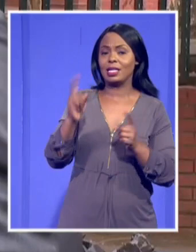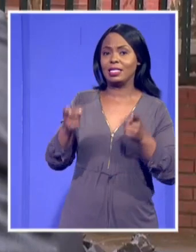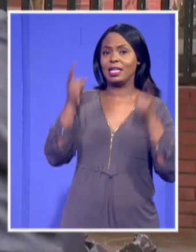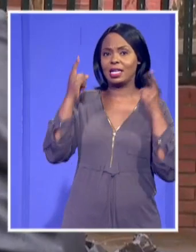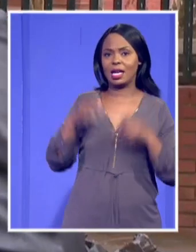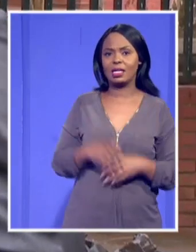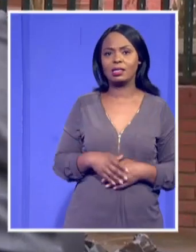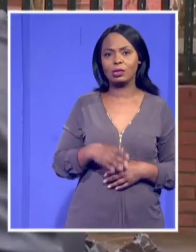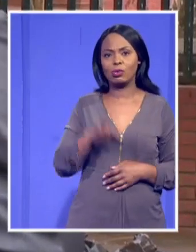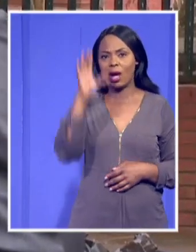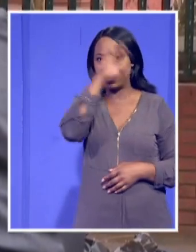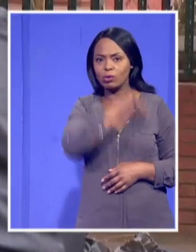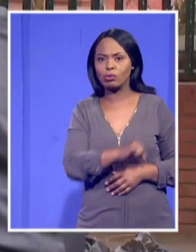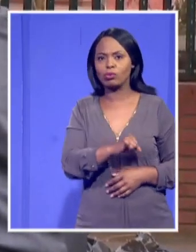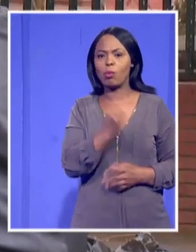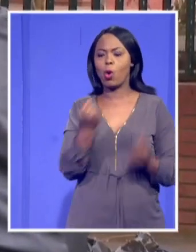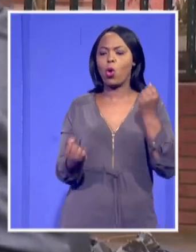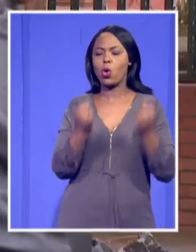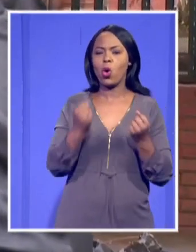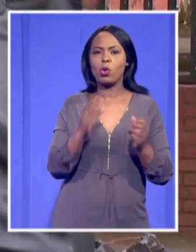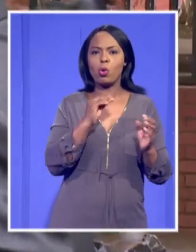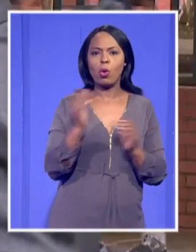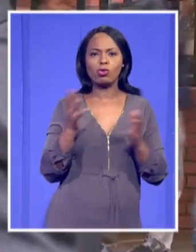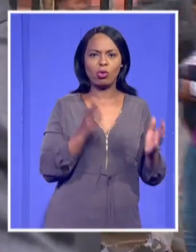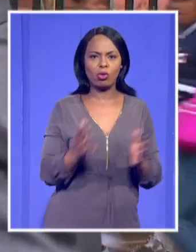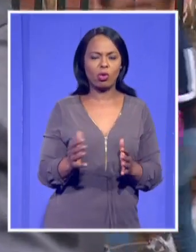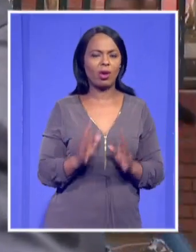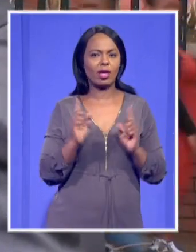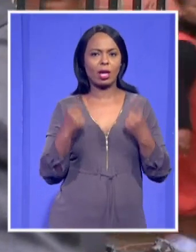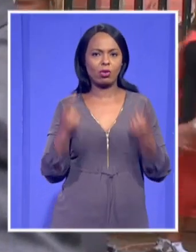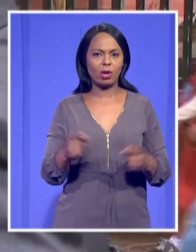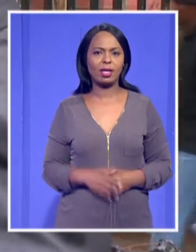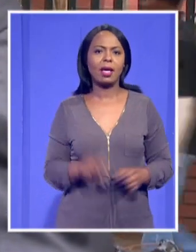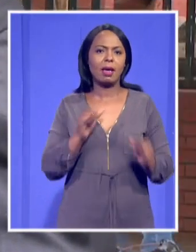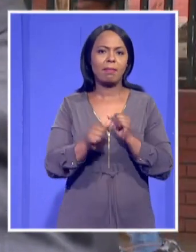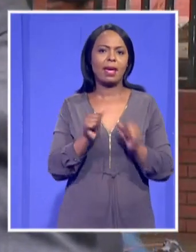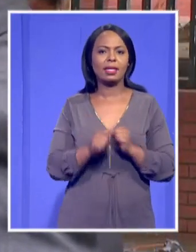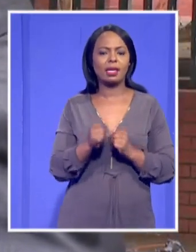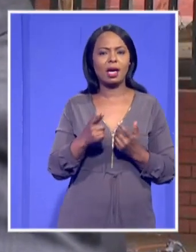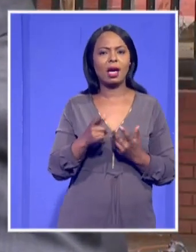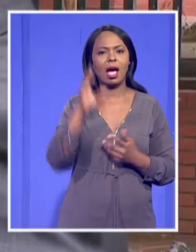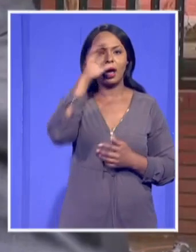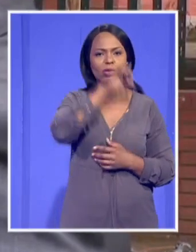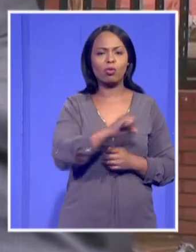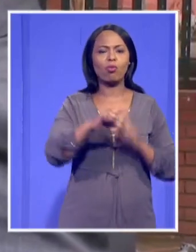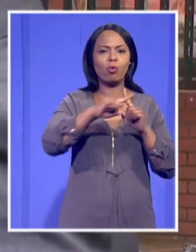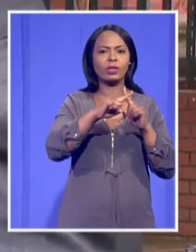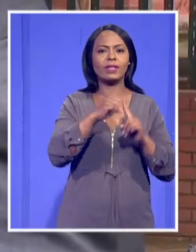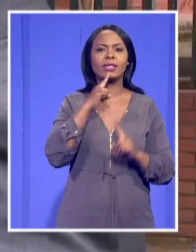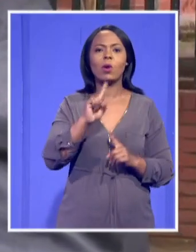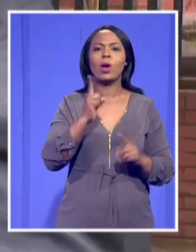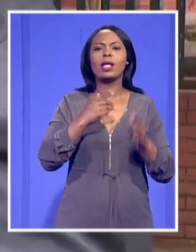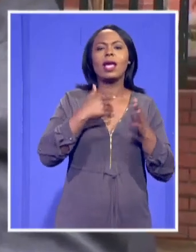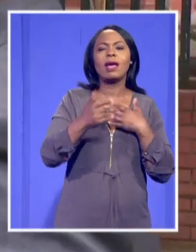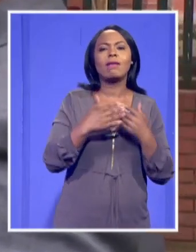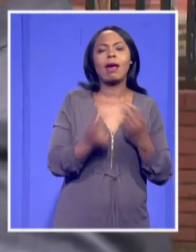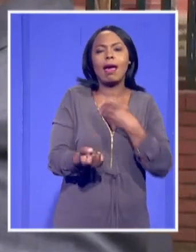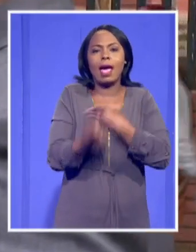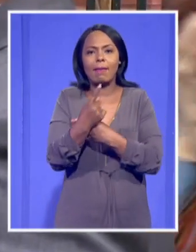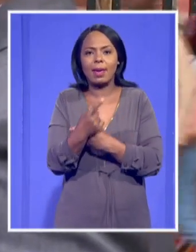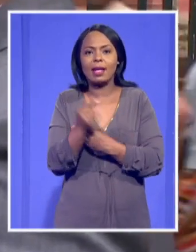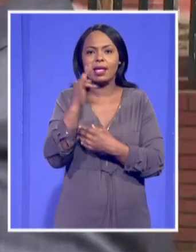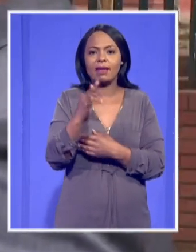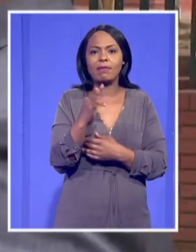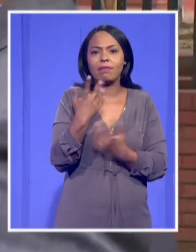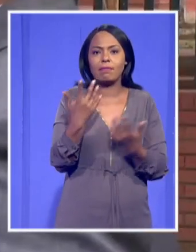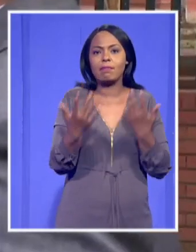preempt the court and preempt it in such a negative way. Let's preempt it positively and say what happens if we get our way, you